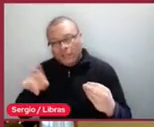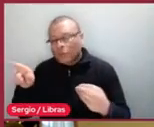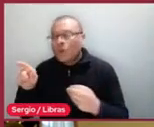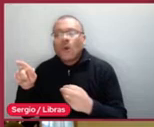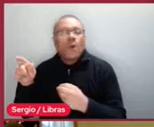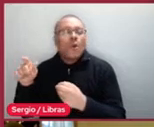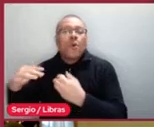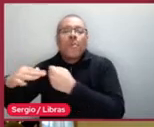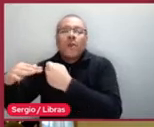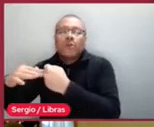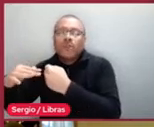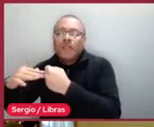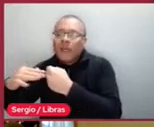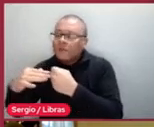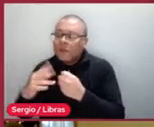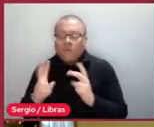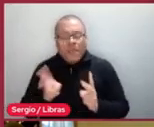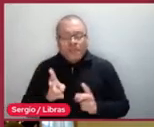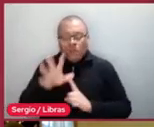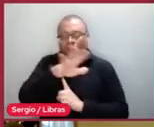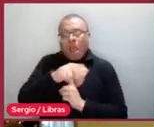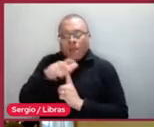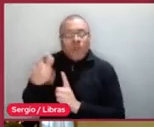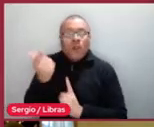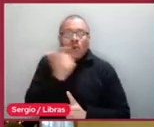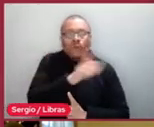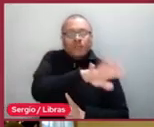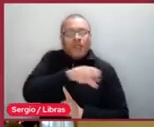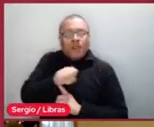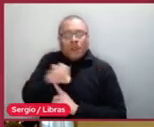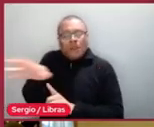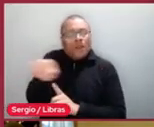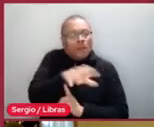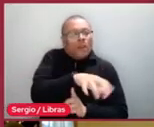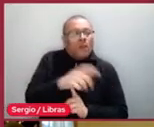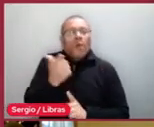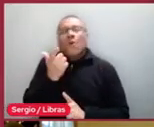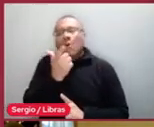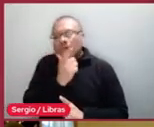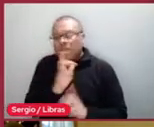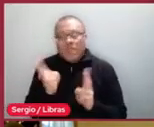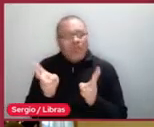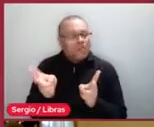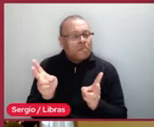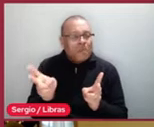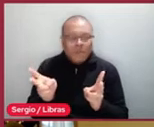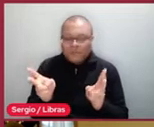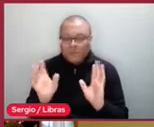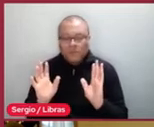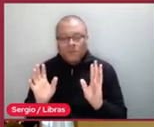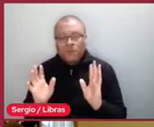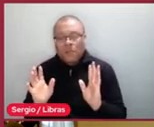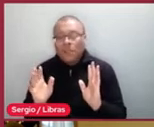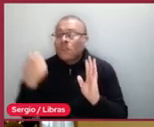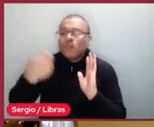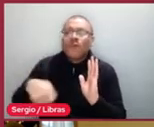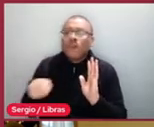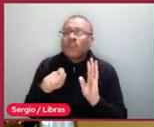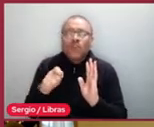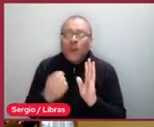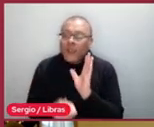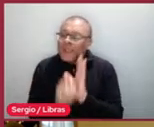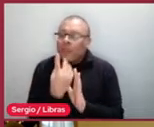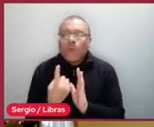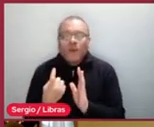merge data. With the same API, we only write once, and we gain lots of benefits. And also,